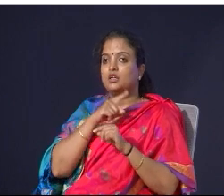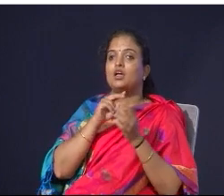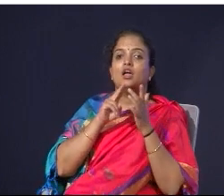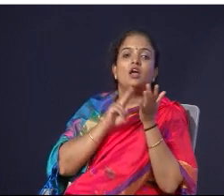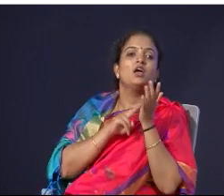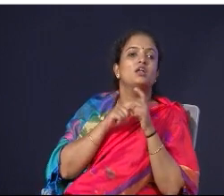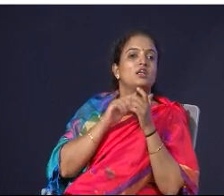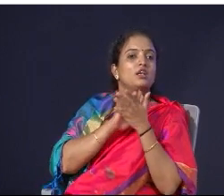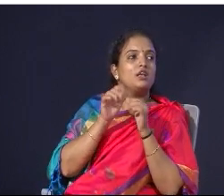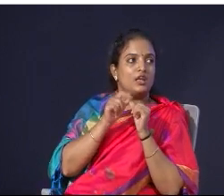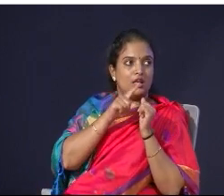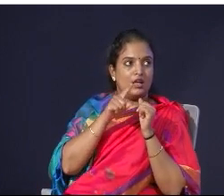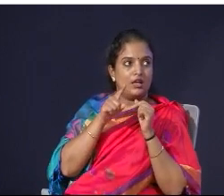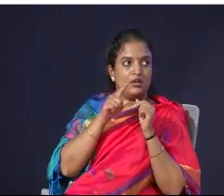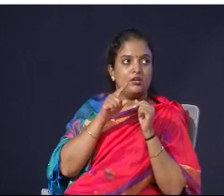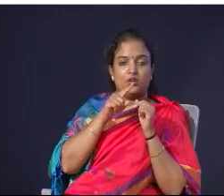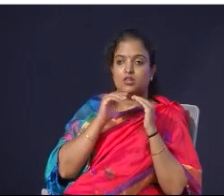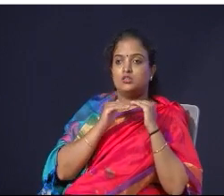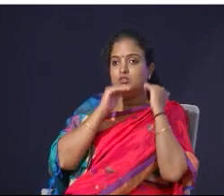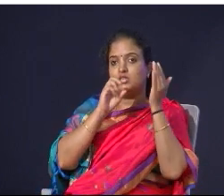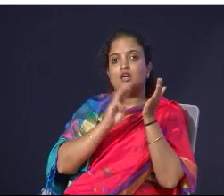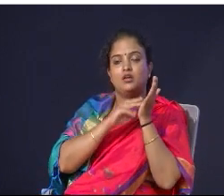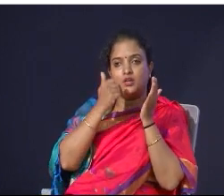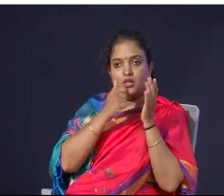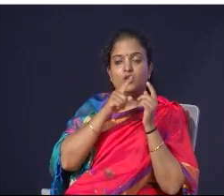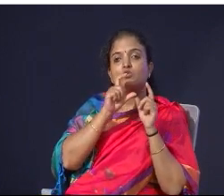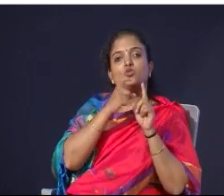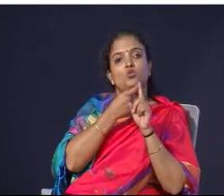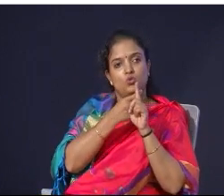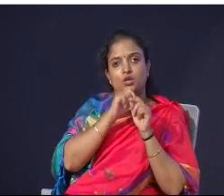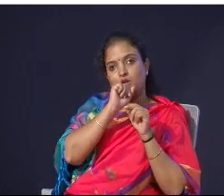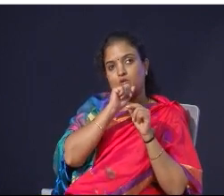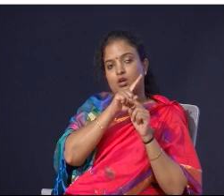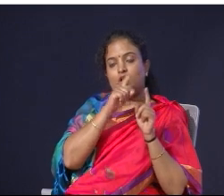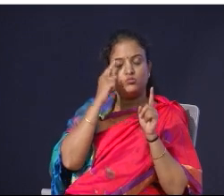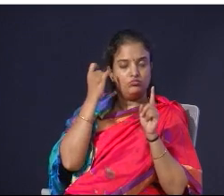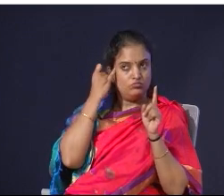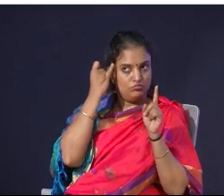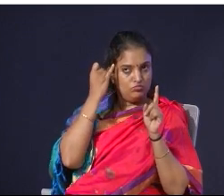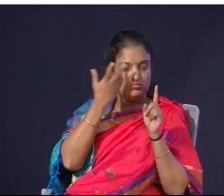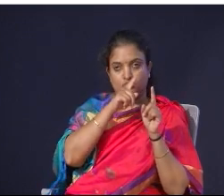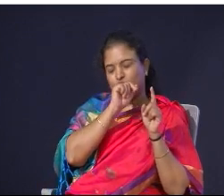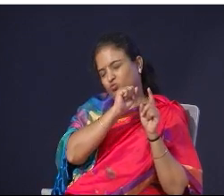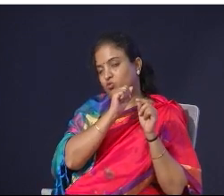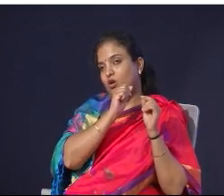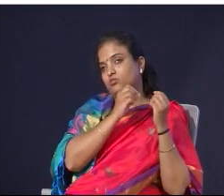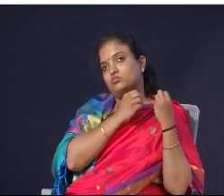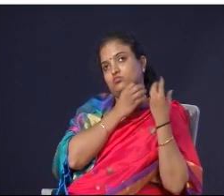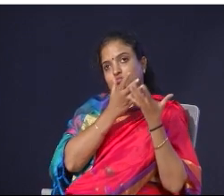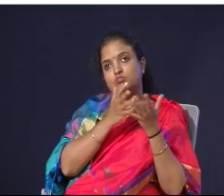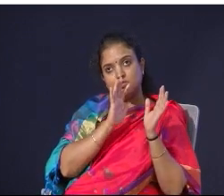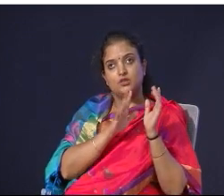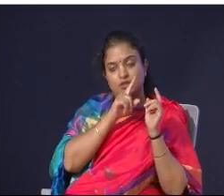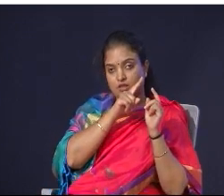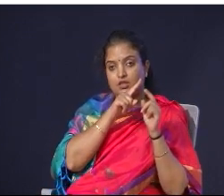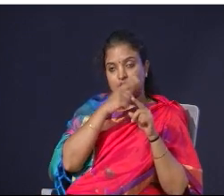is a very senior ophthalmologist from UK, and she has her own ideology on vision enhancement. There's